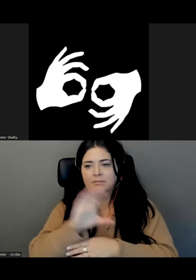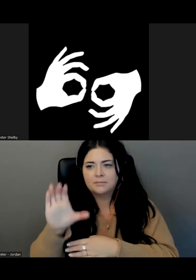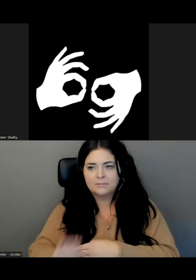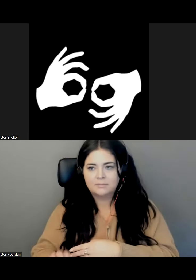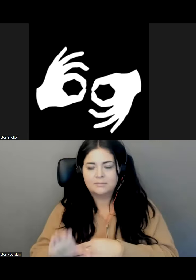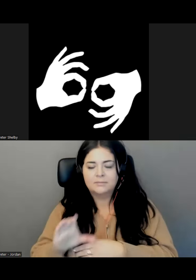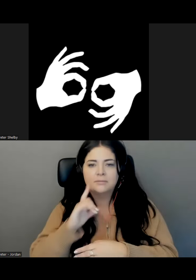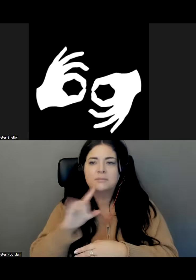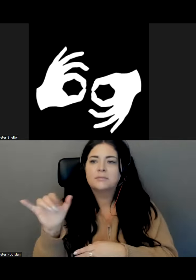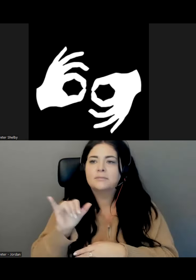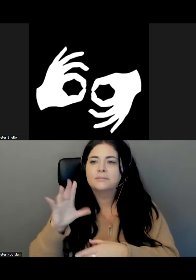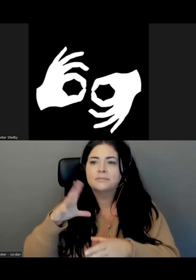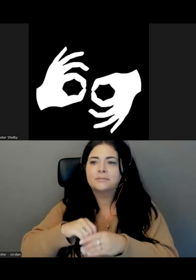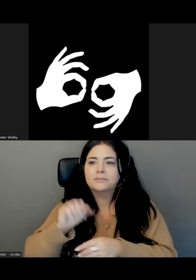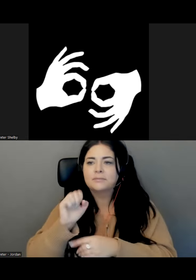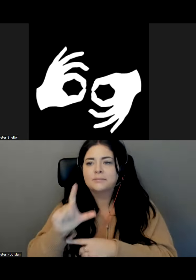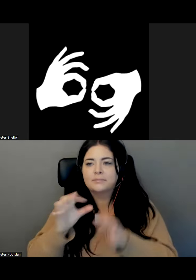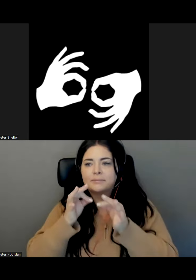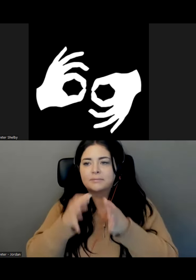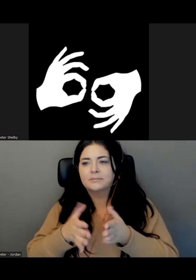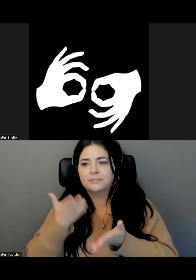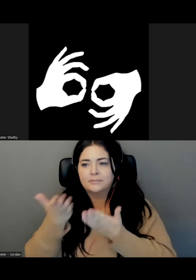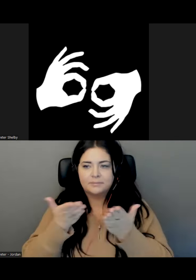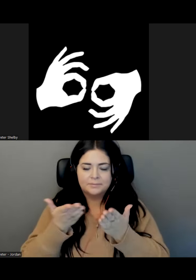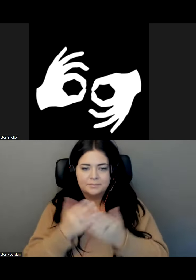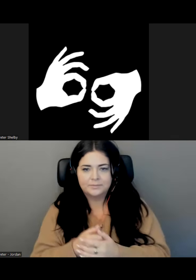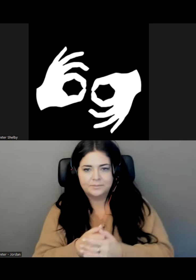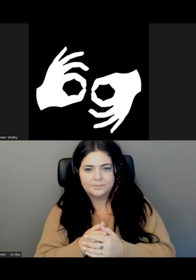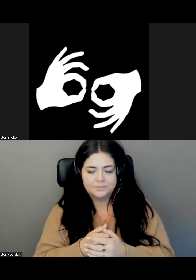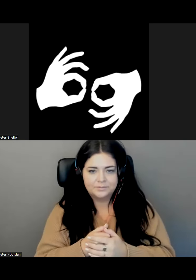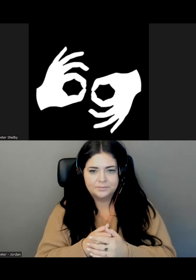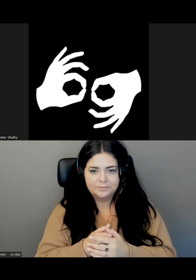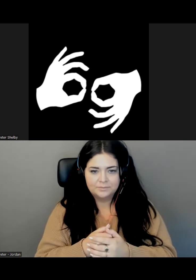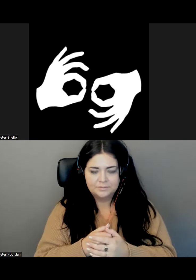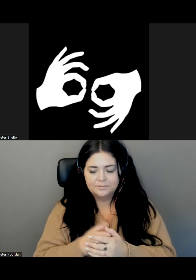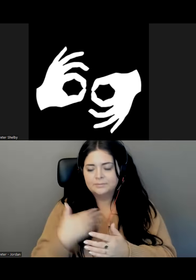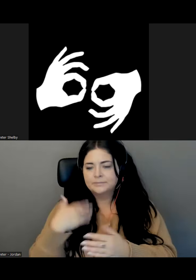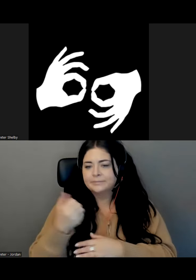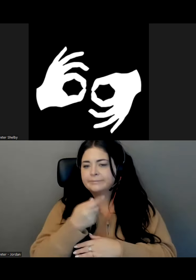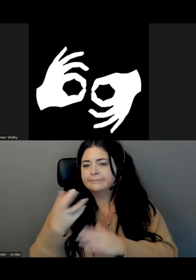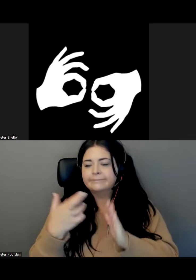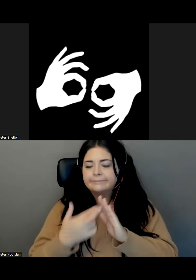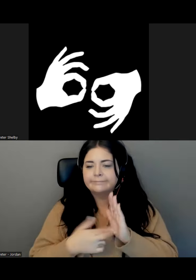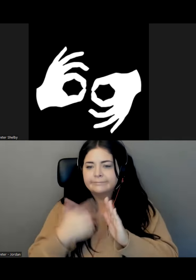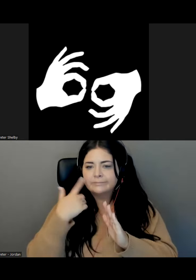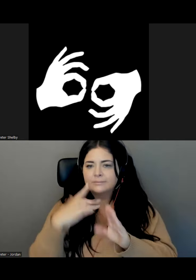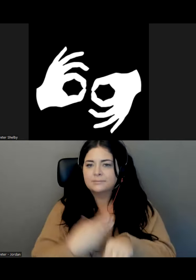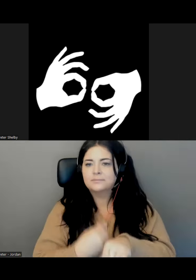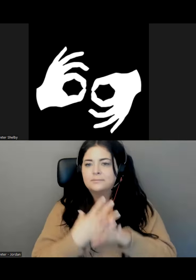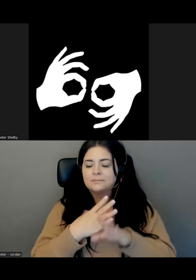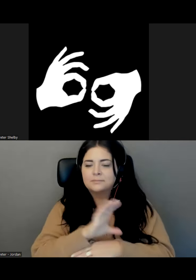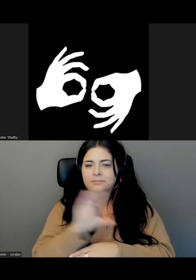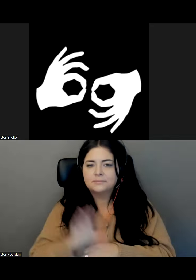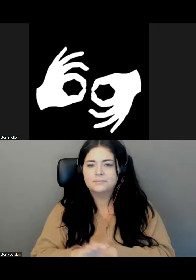including the sign language interpreting services. Now, a few housekeeping tips.